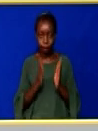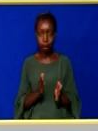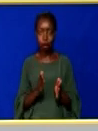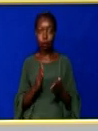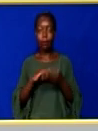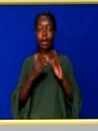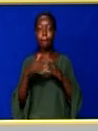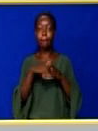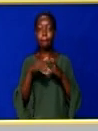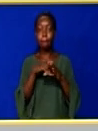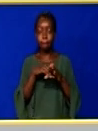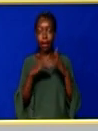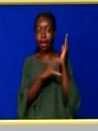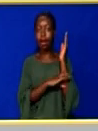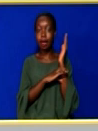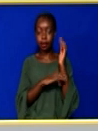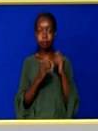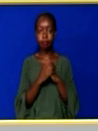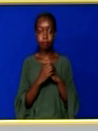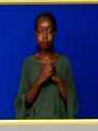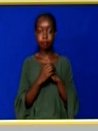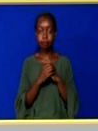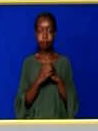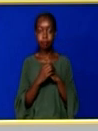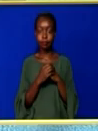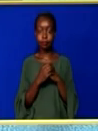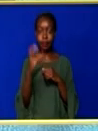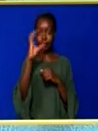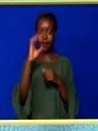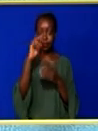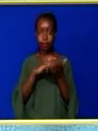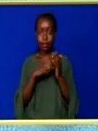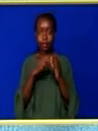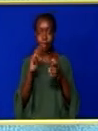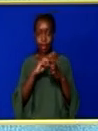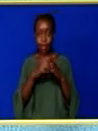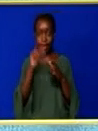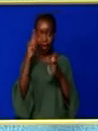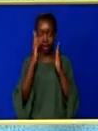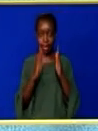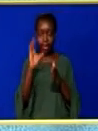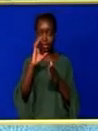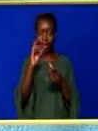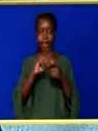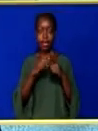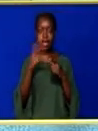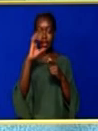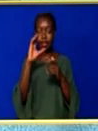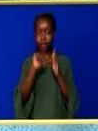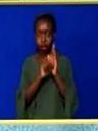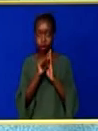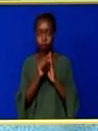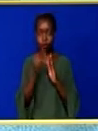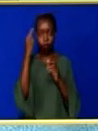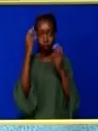Very interesting. So you defined citizen. Yes, first. Then Kenyan citizen. Then citizenship. Yes. Maybe again for the listener,